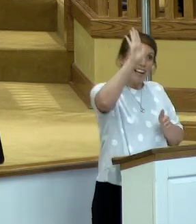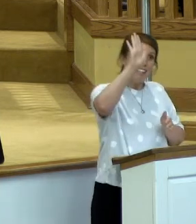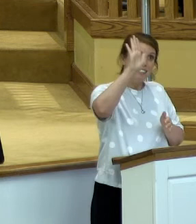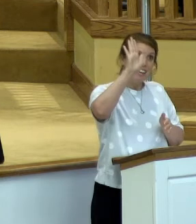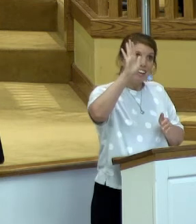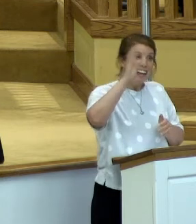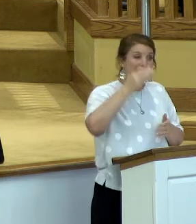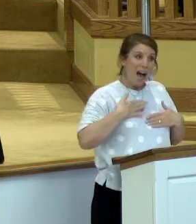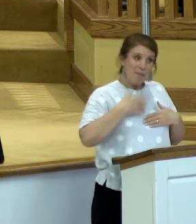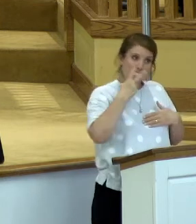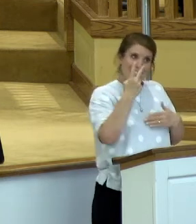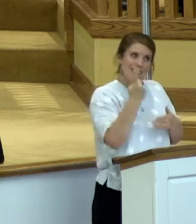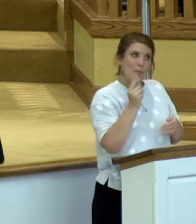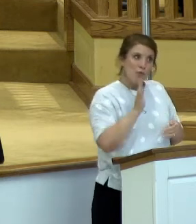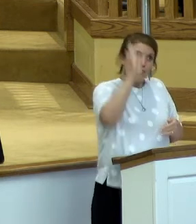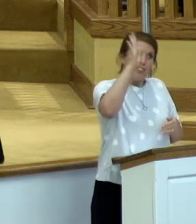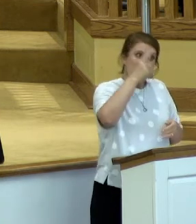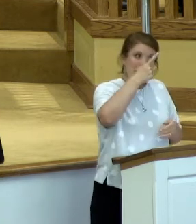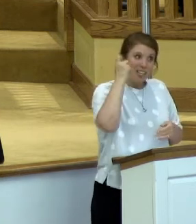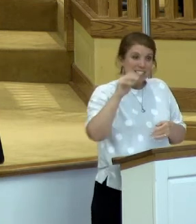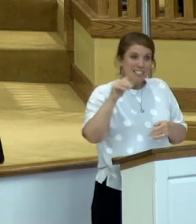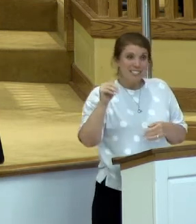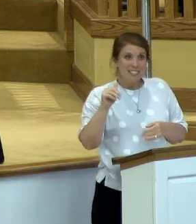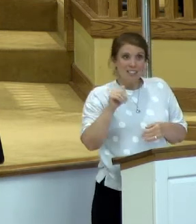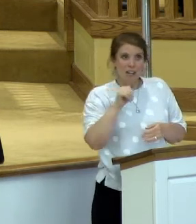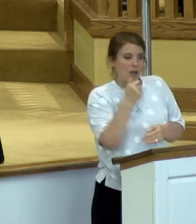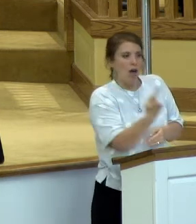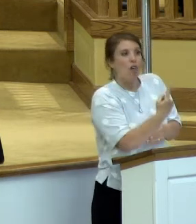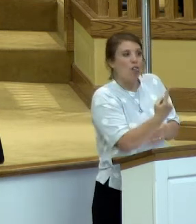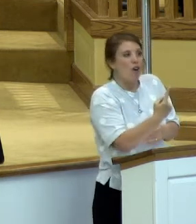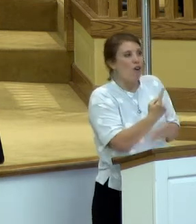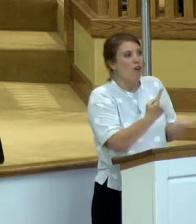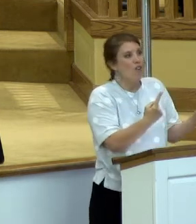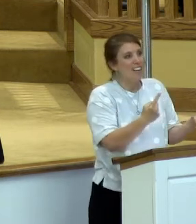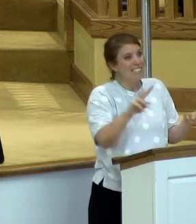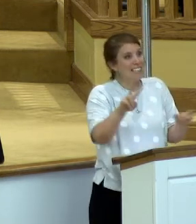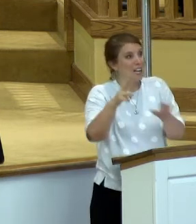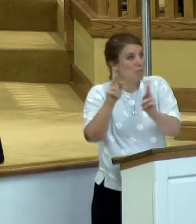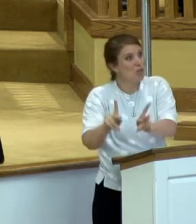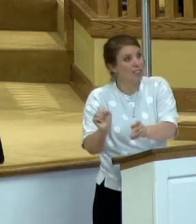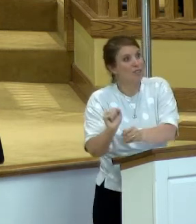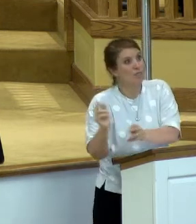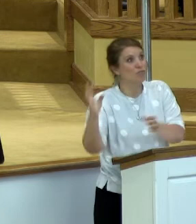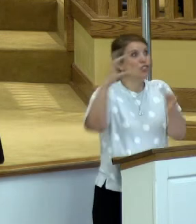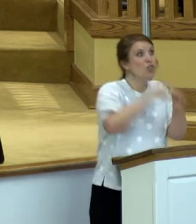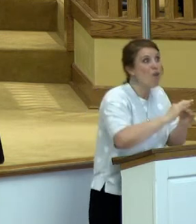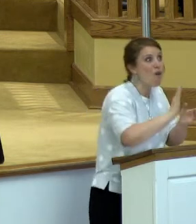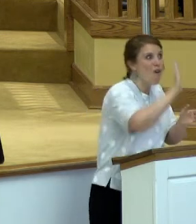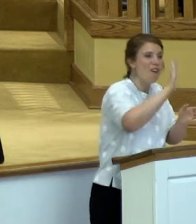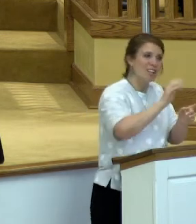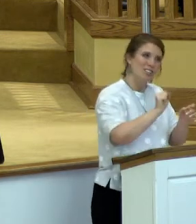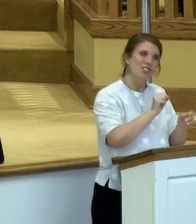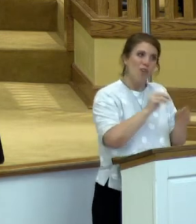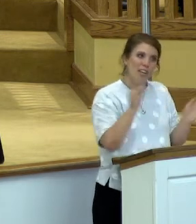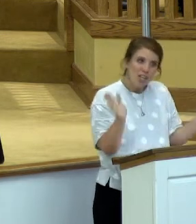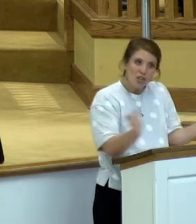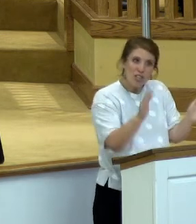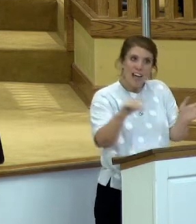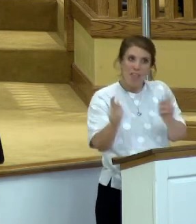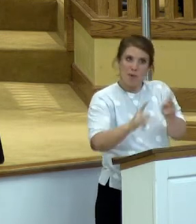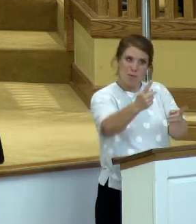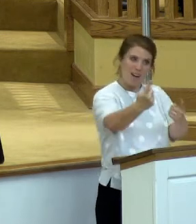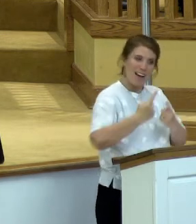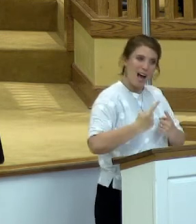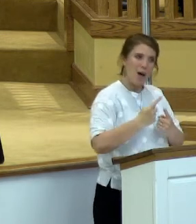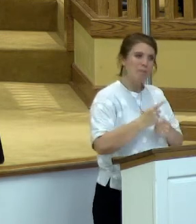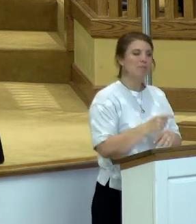He's happy to see when somebody raises their hand because that means they're not alone. So it can also be an encouragement tool. The altar